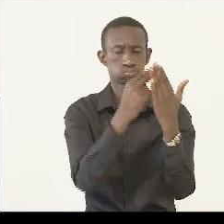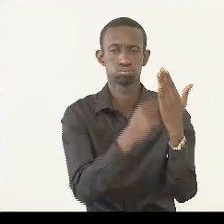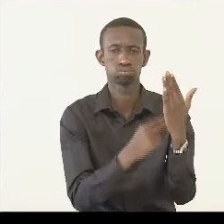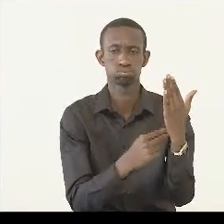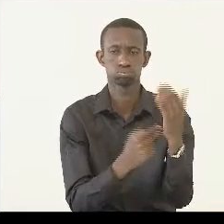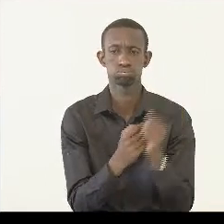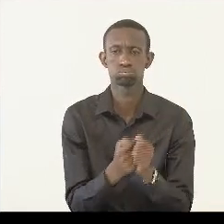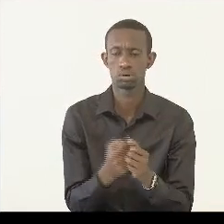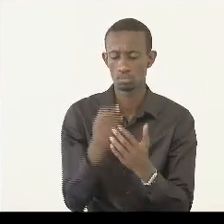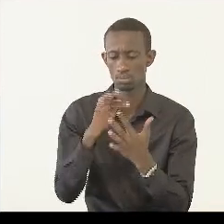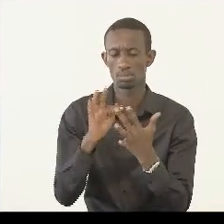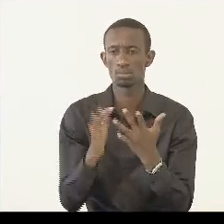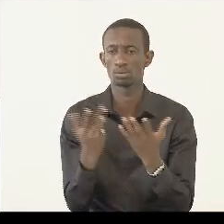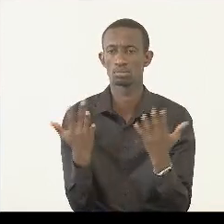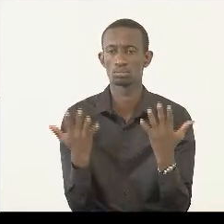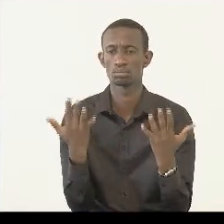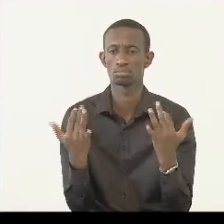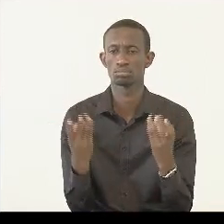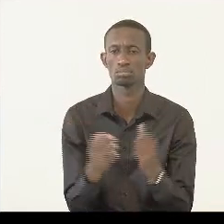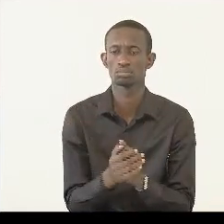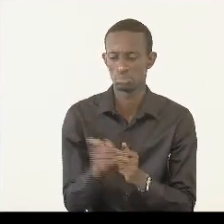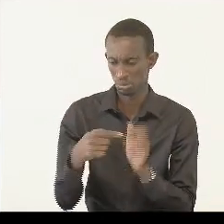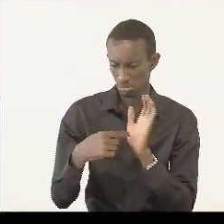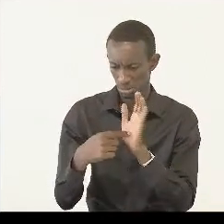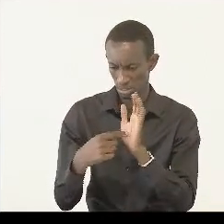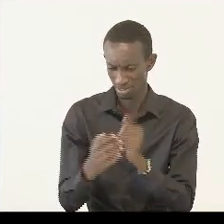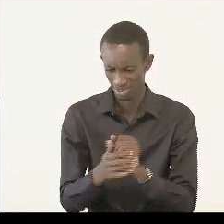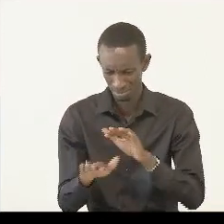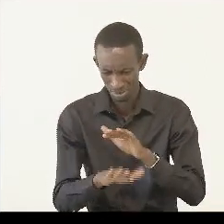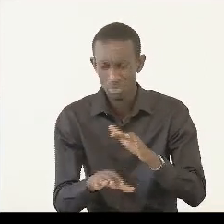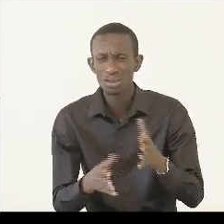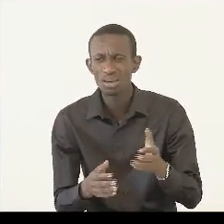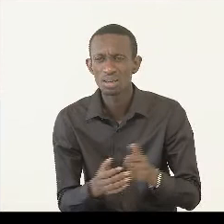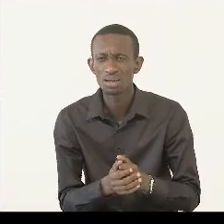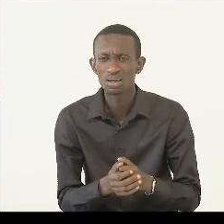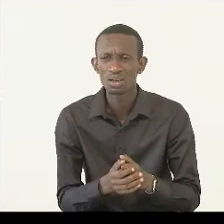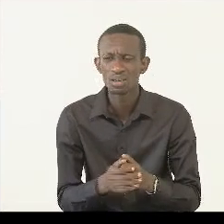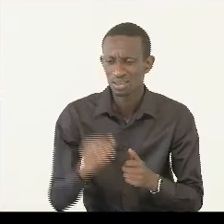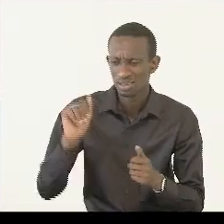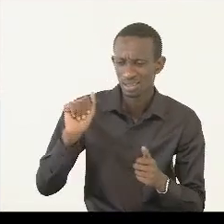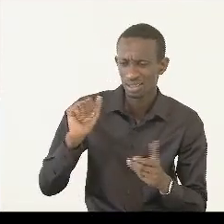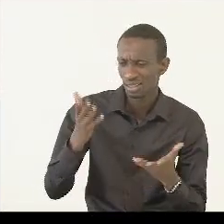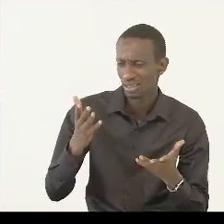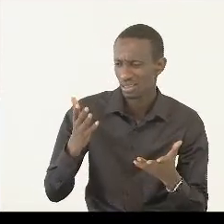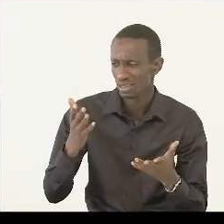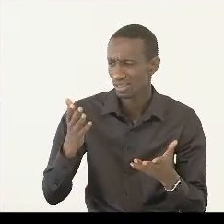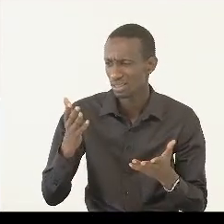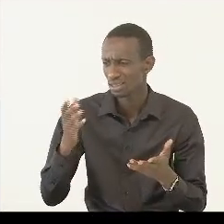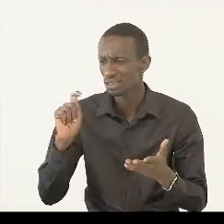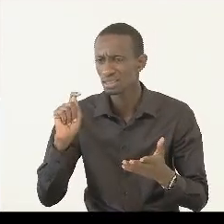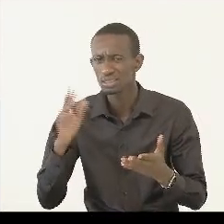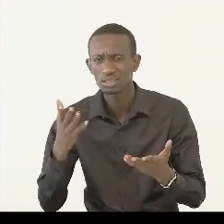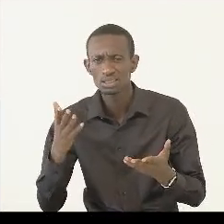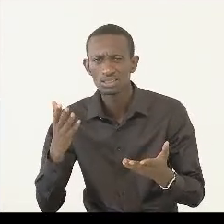are interlocking, could that be representing bases? A, T, G, C, and then they lock